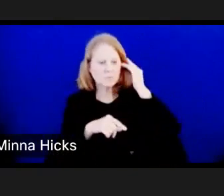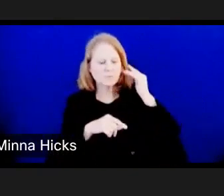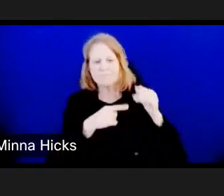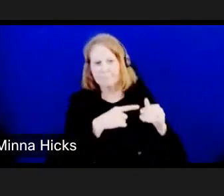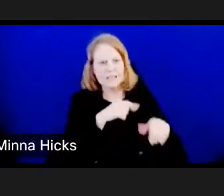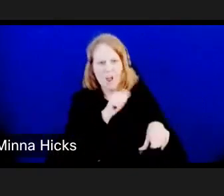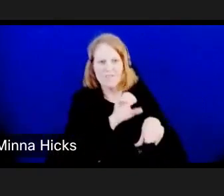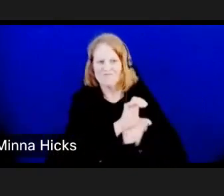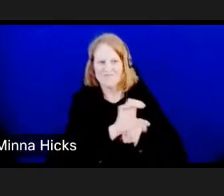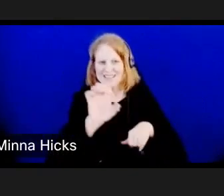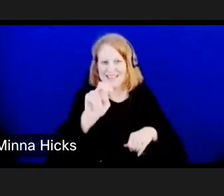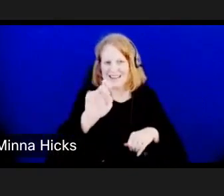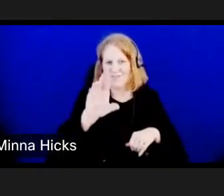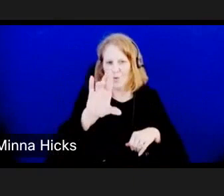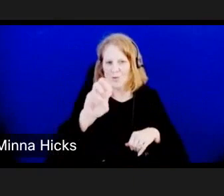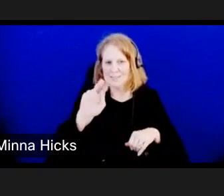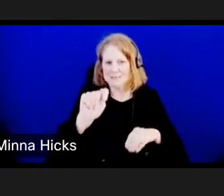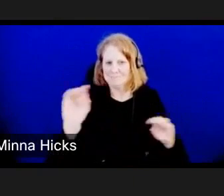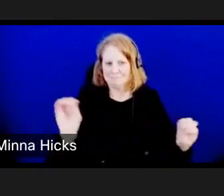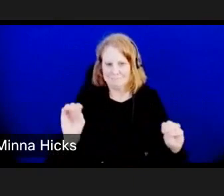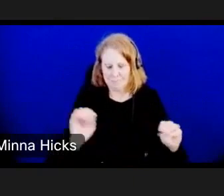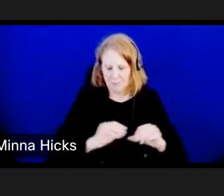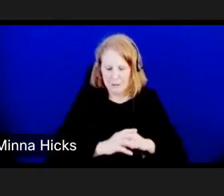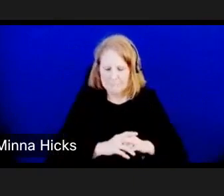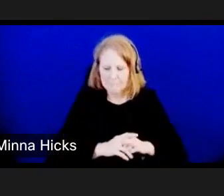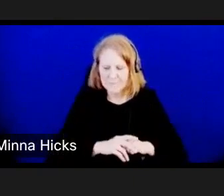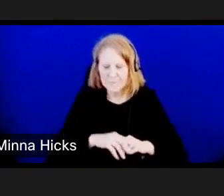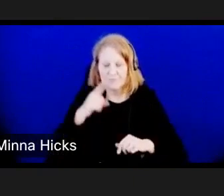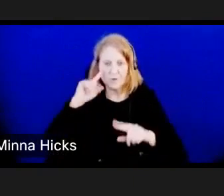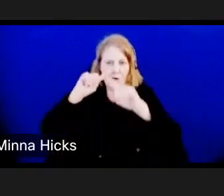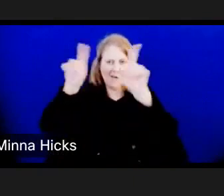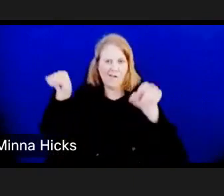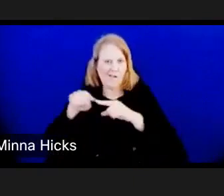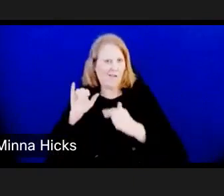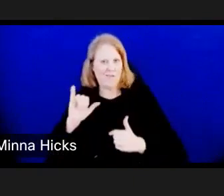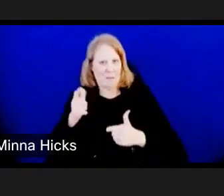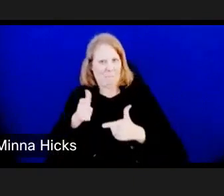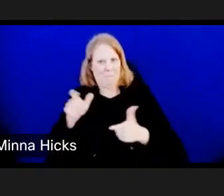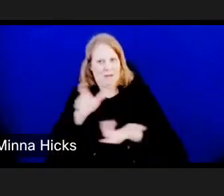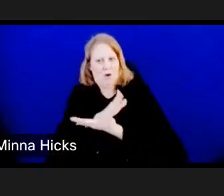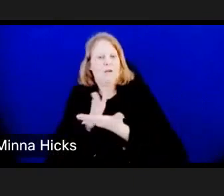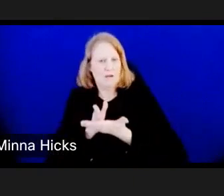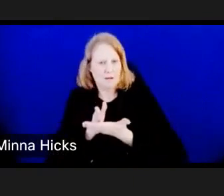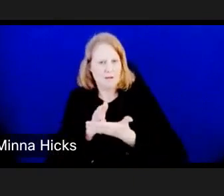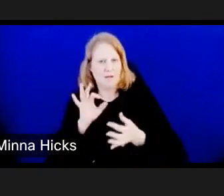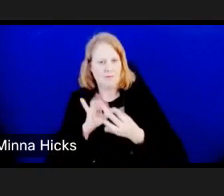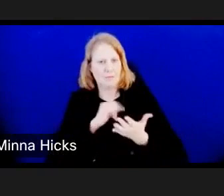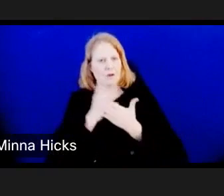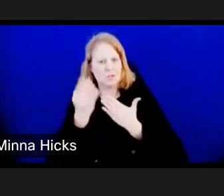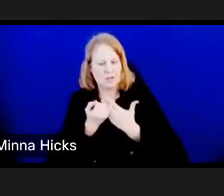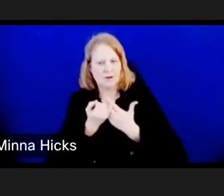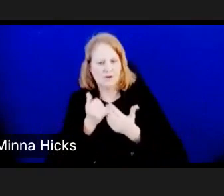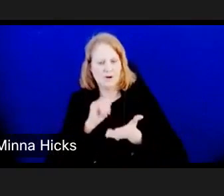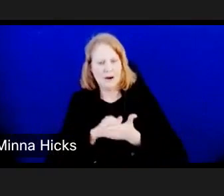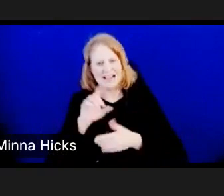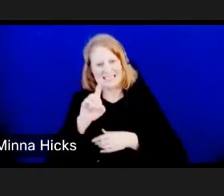enforcing simple conflicts of signage, which is again a crucial part of the project that DDOT continues to push